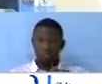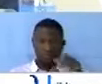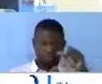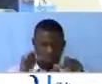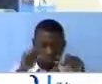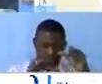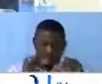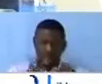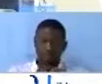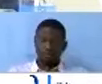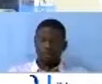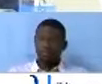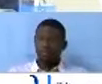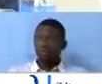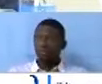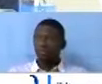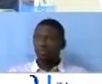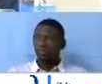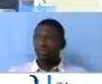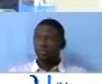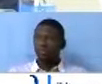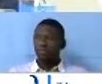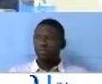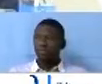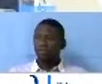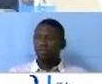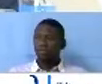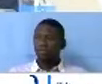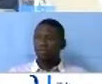But the commission will check it anyway to see.